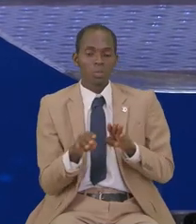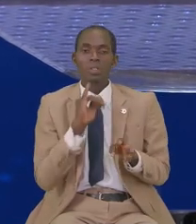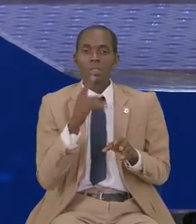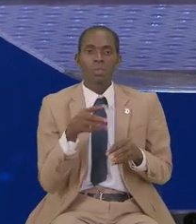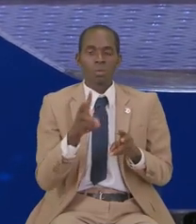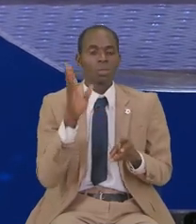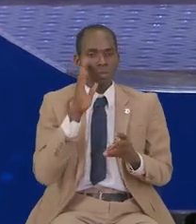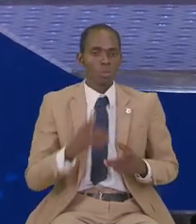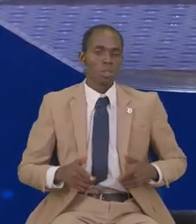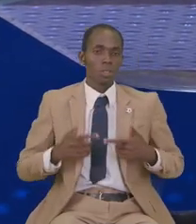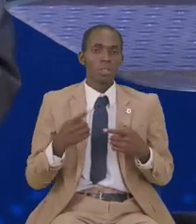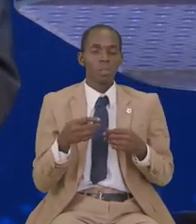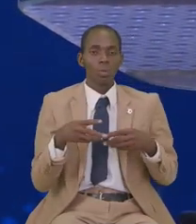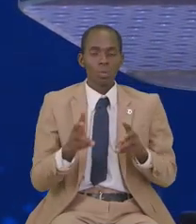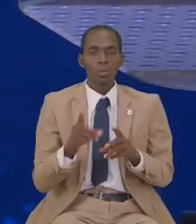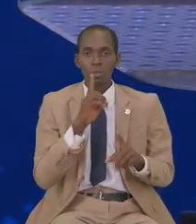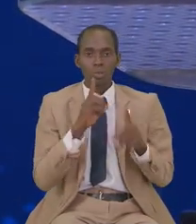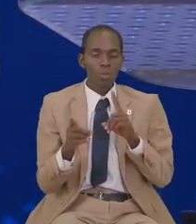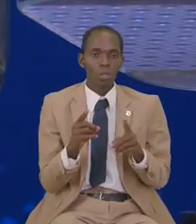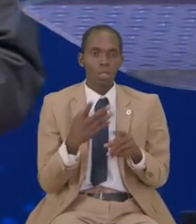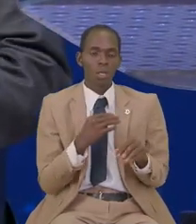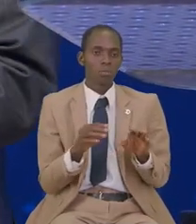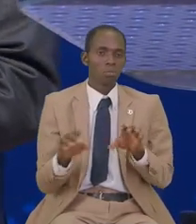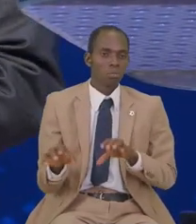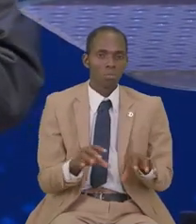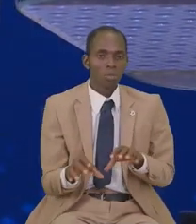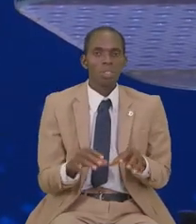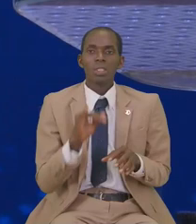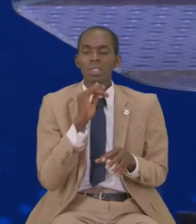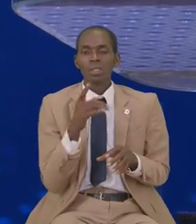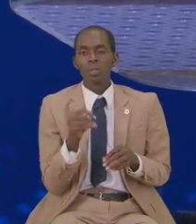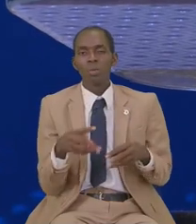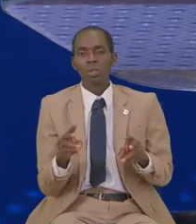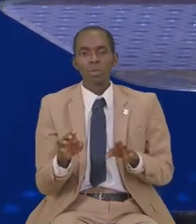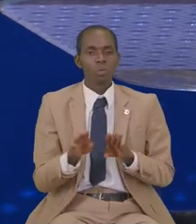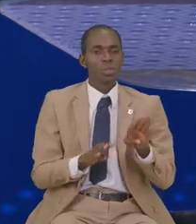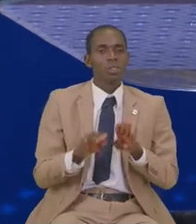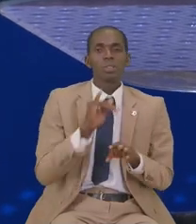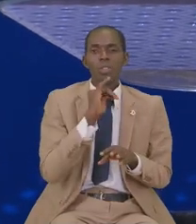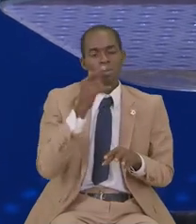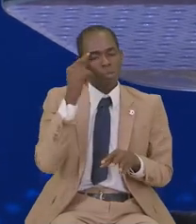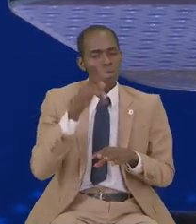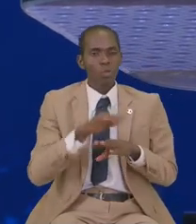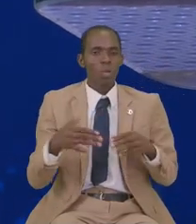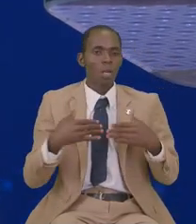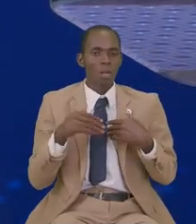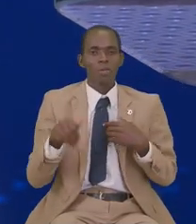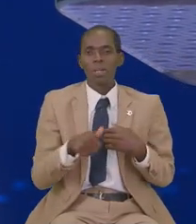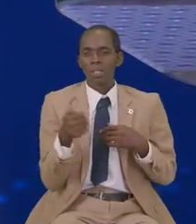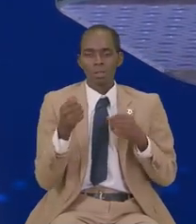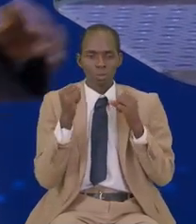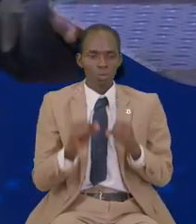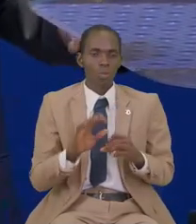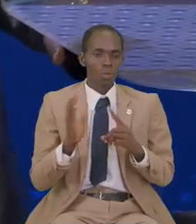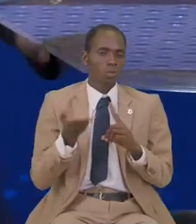is the way you talk. And the way they behave and act is the way you will behave and act, because you didn't have any conviction after all.